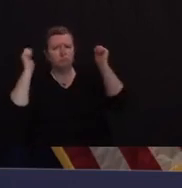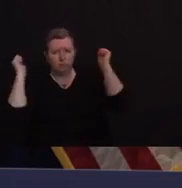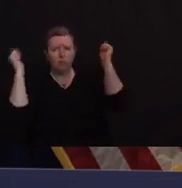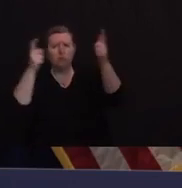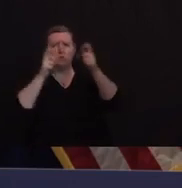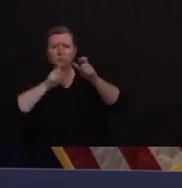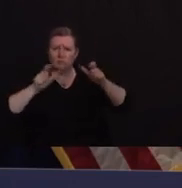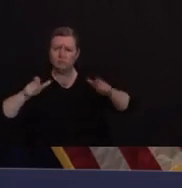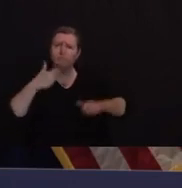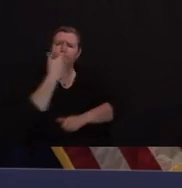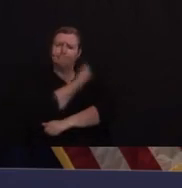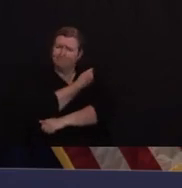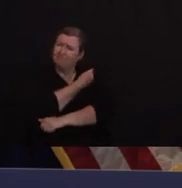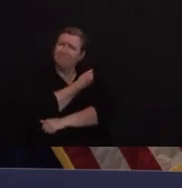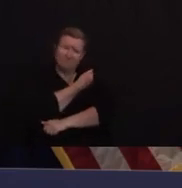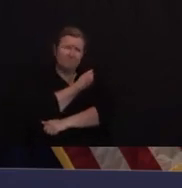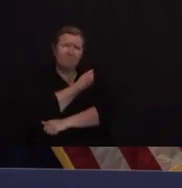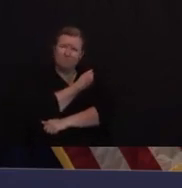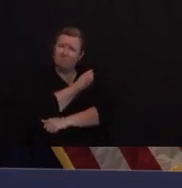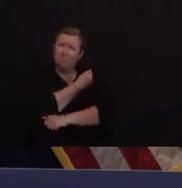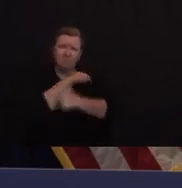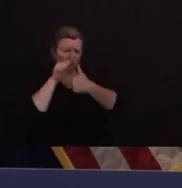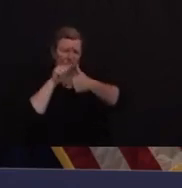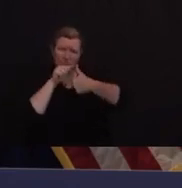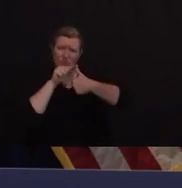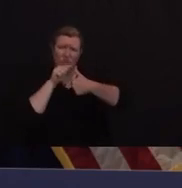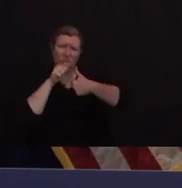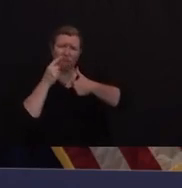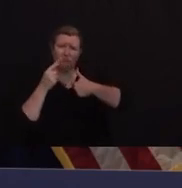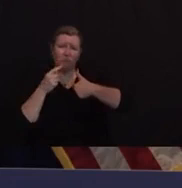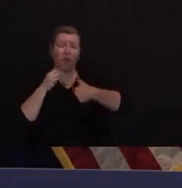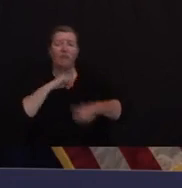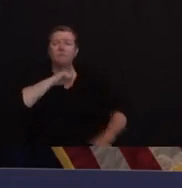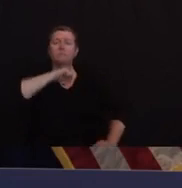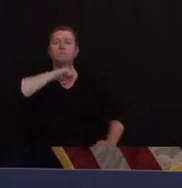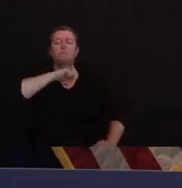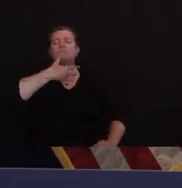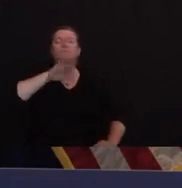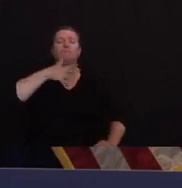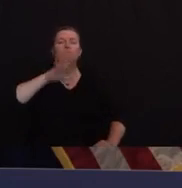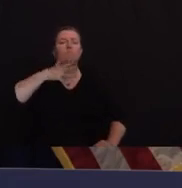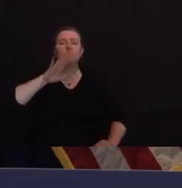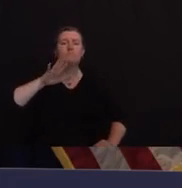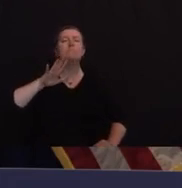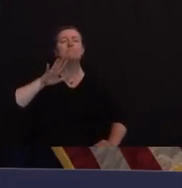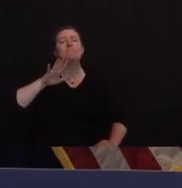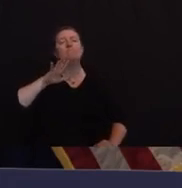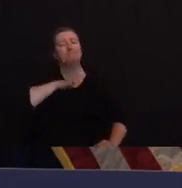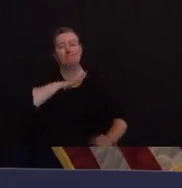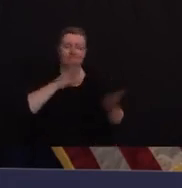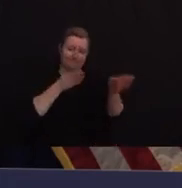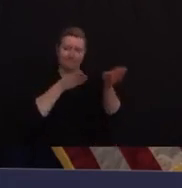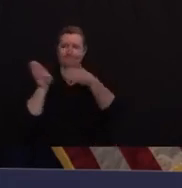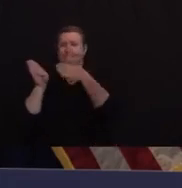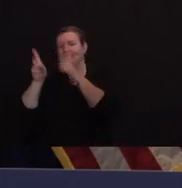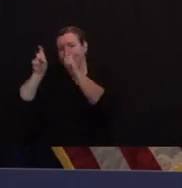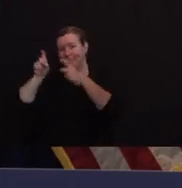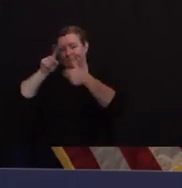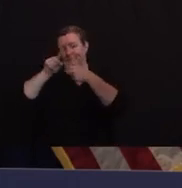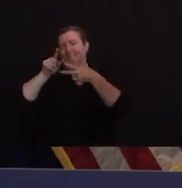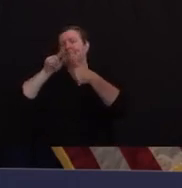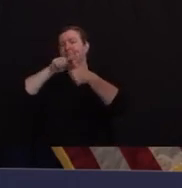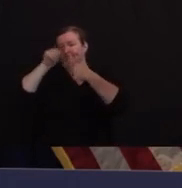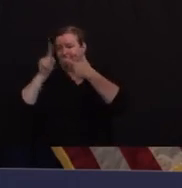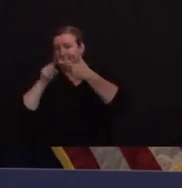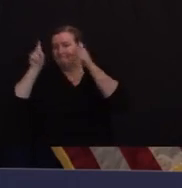of reasons you choose not to get vaccinated, is testing. So we are doing a full inventory of all of our testing